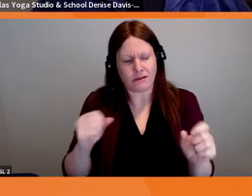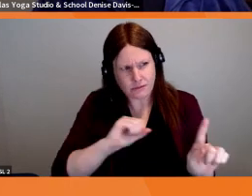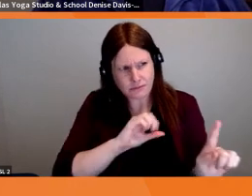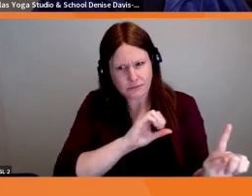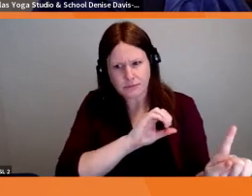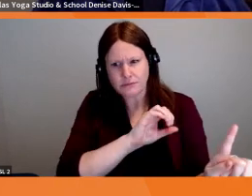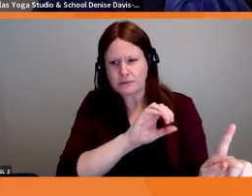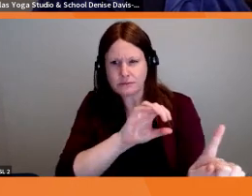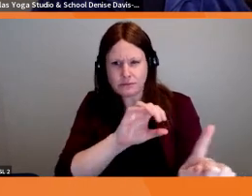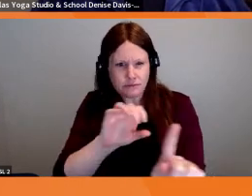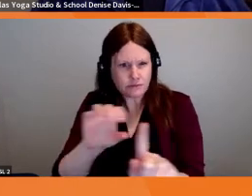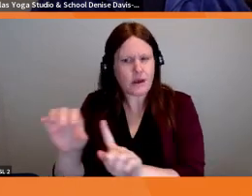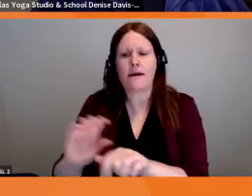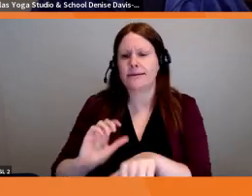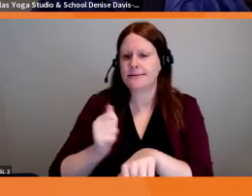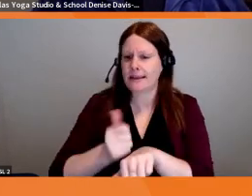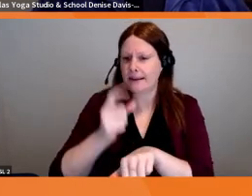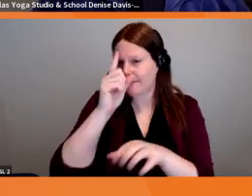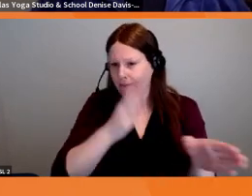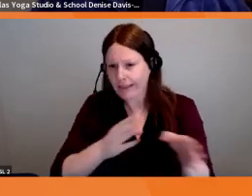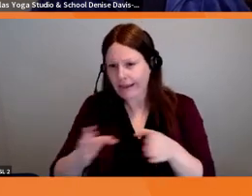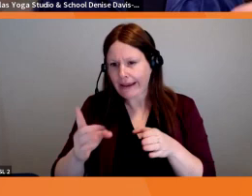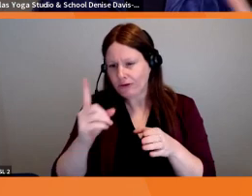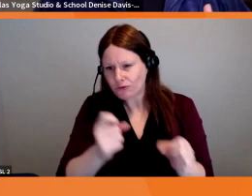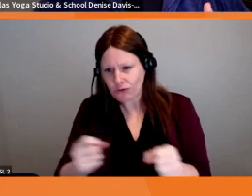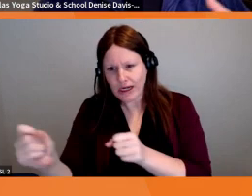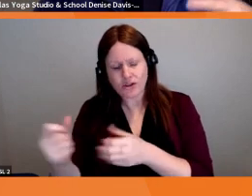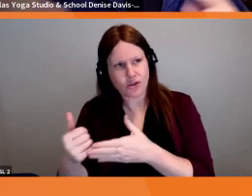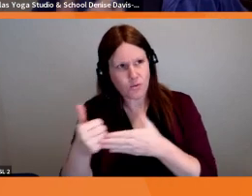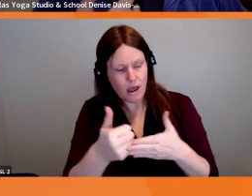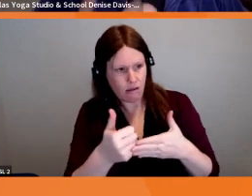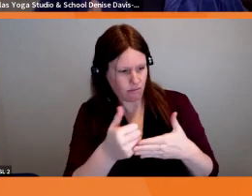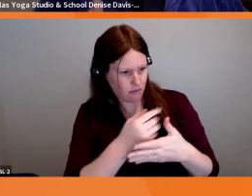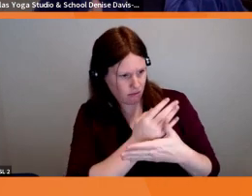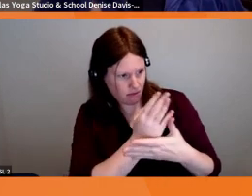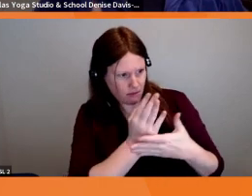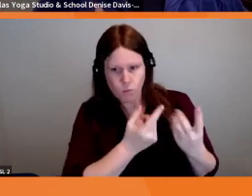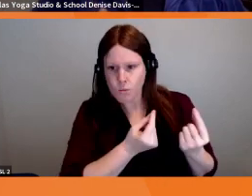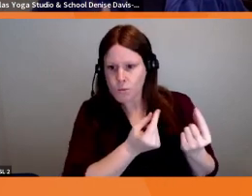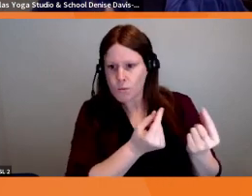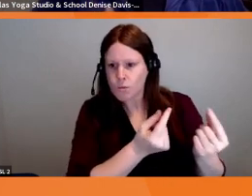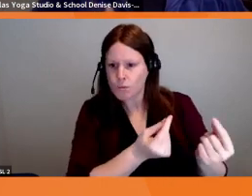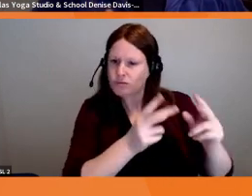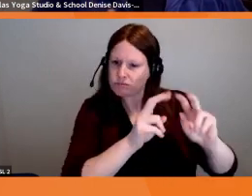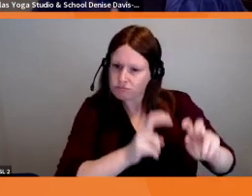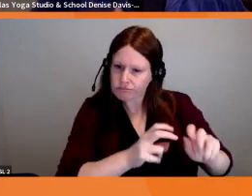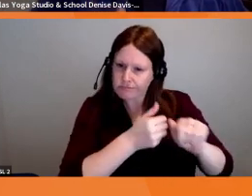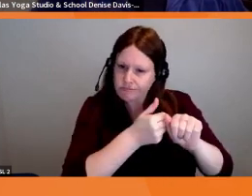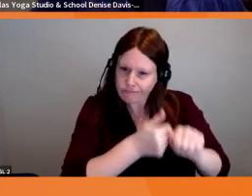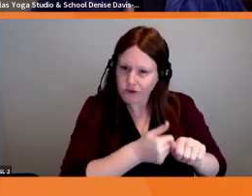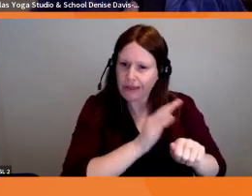measure, maintain, and follow their factors of health: heart rate, blood pressure, skin